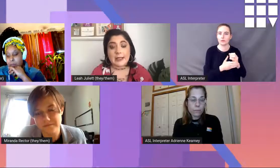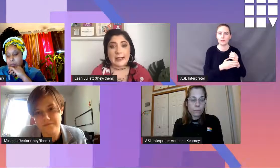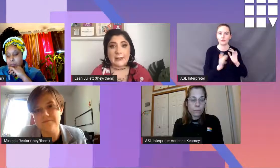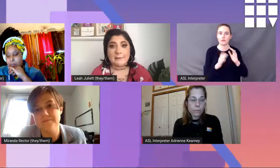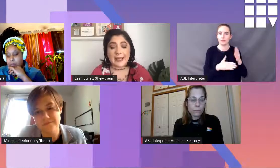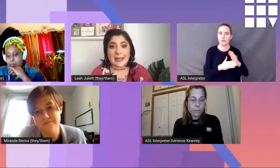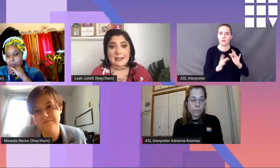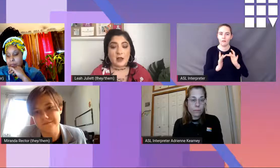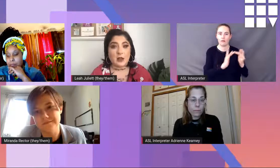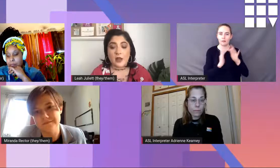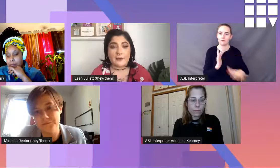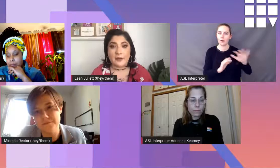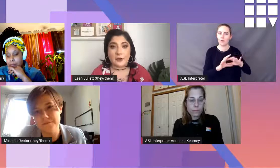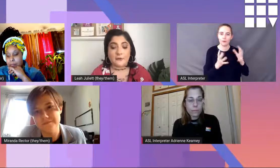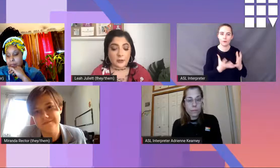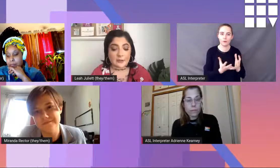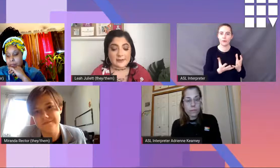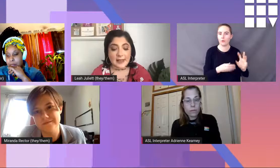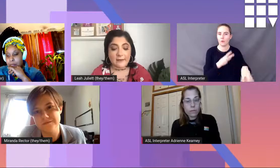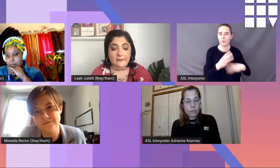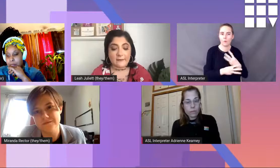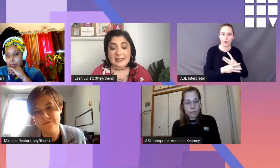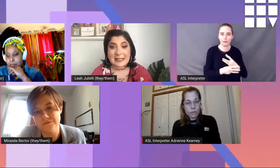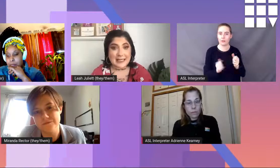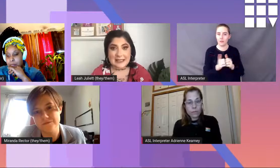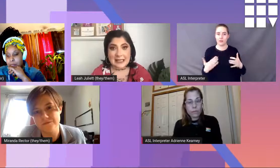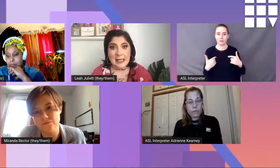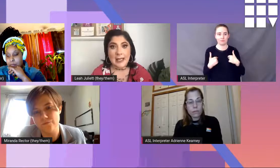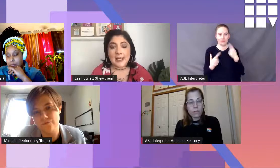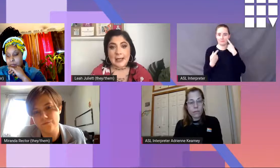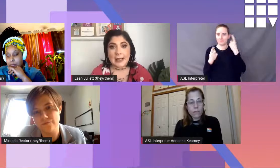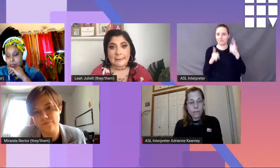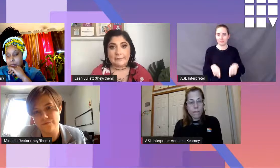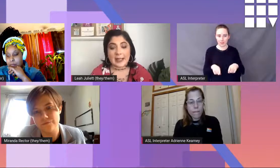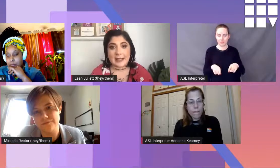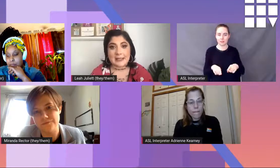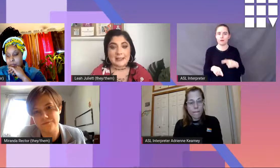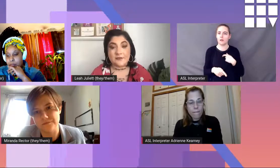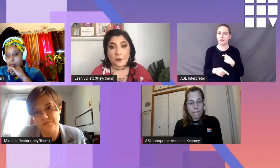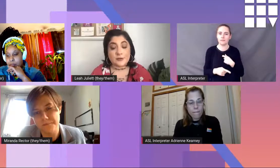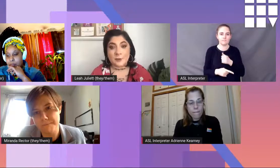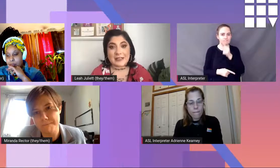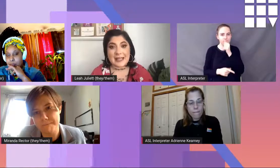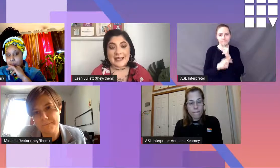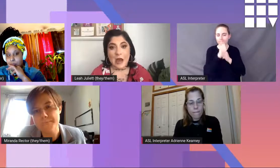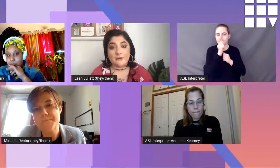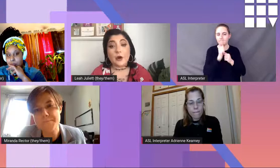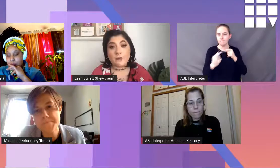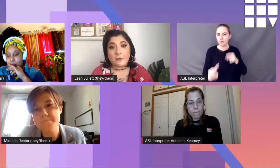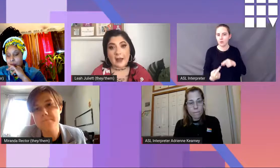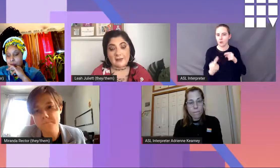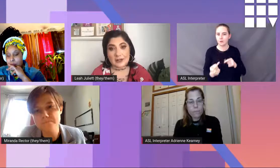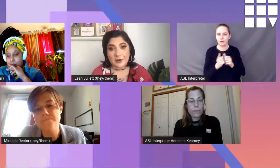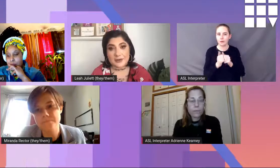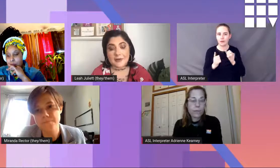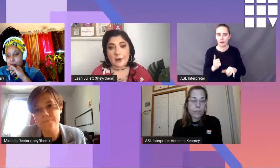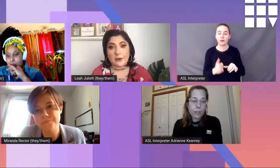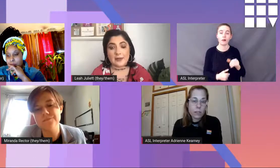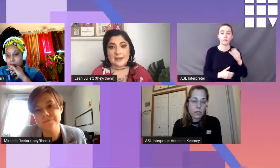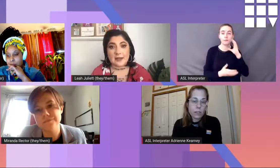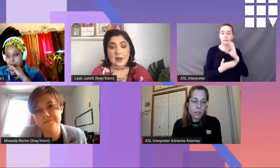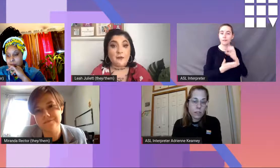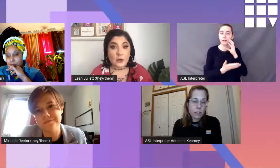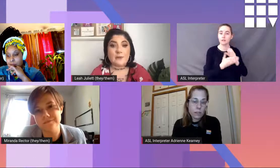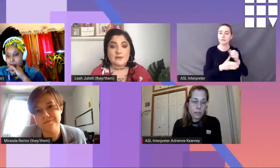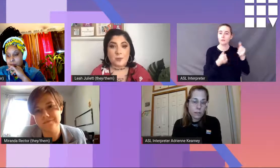trauma, and a lot of other forms of PTSD. And the photos weren't taken down for over 5 years. So